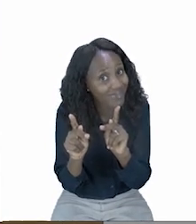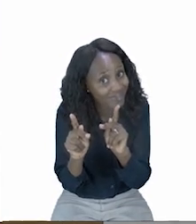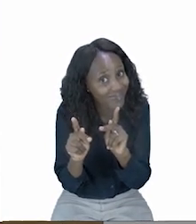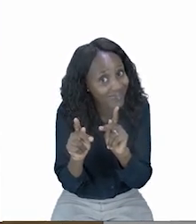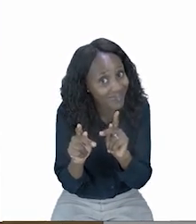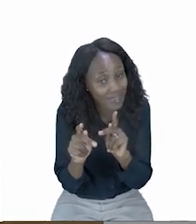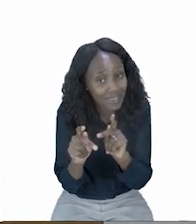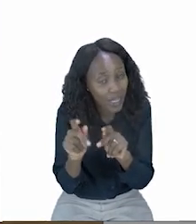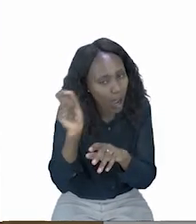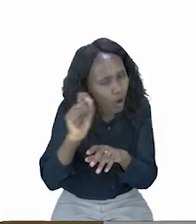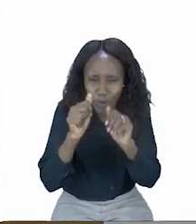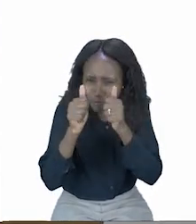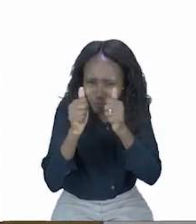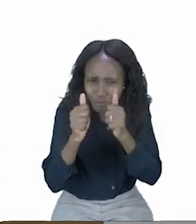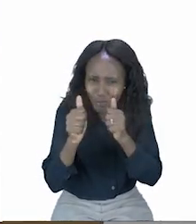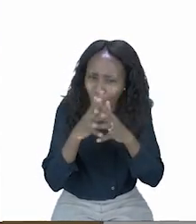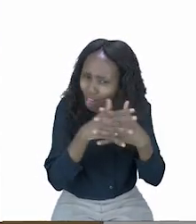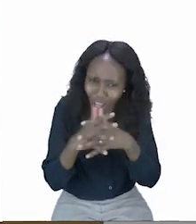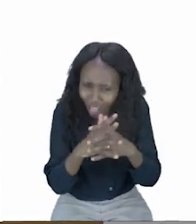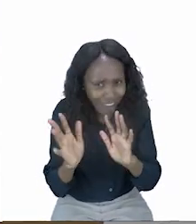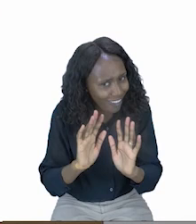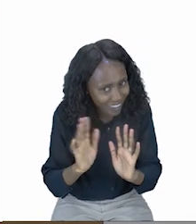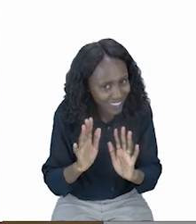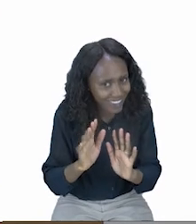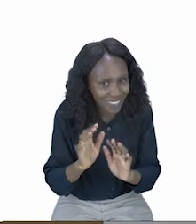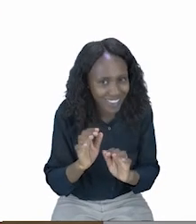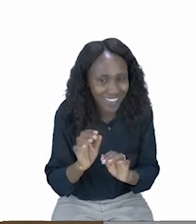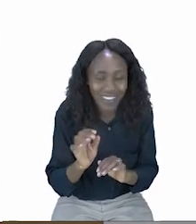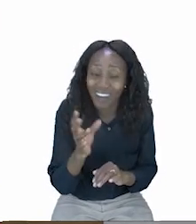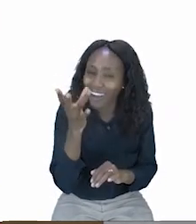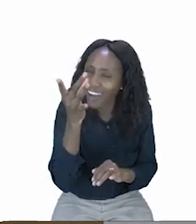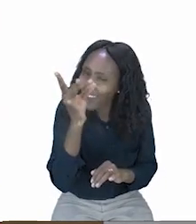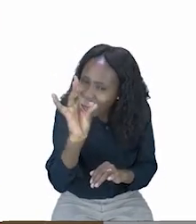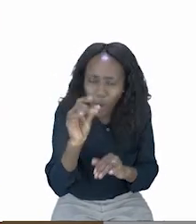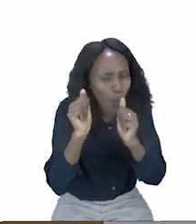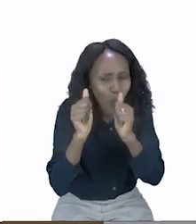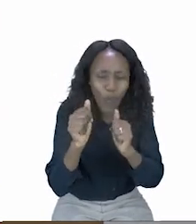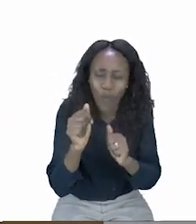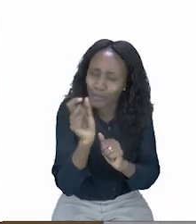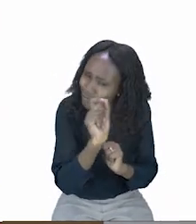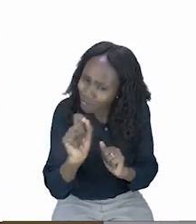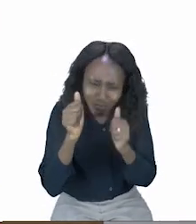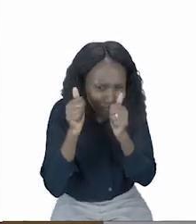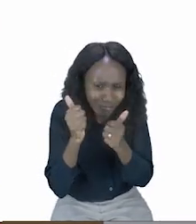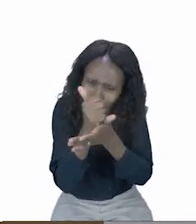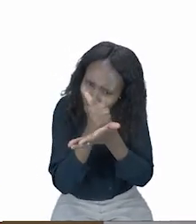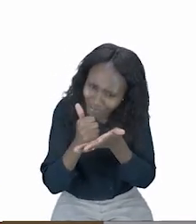a bit funny, but try hard to make sure that you shape your 8 nicely. Let's move